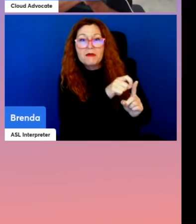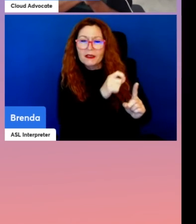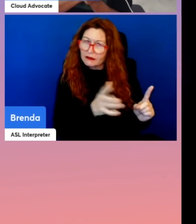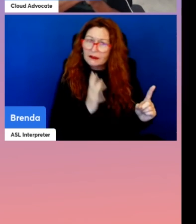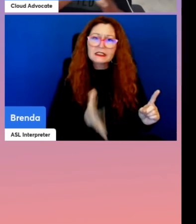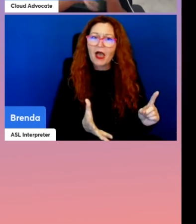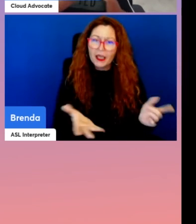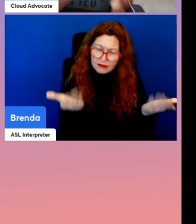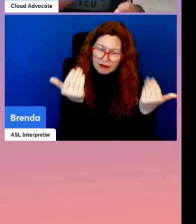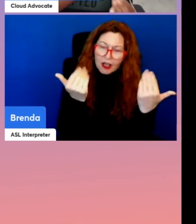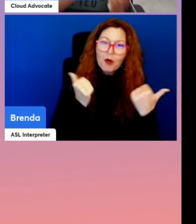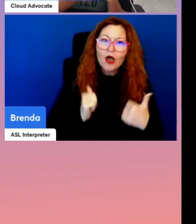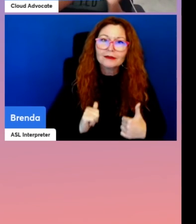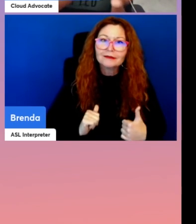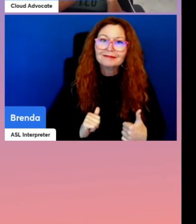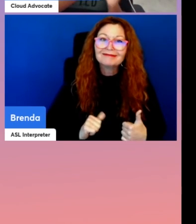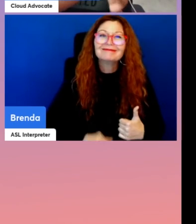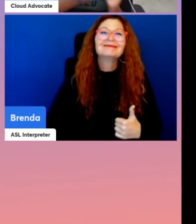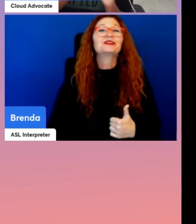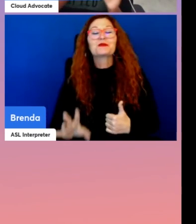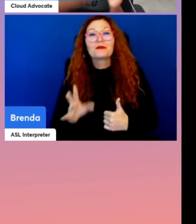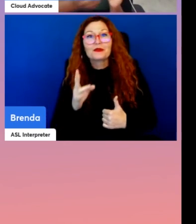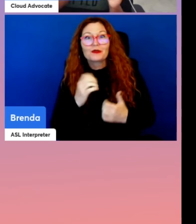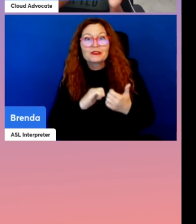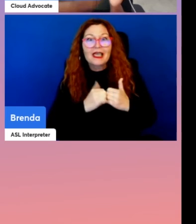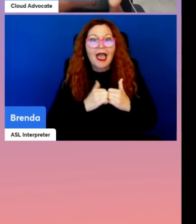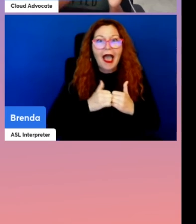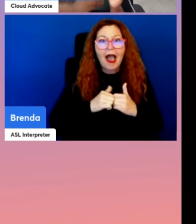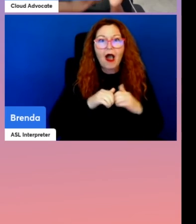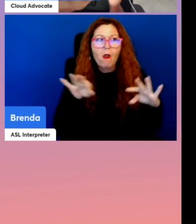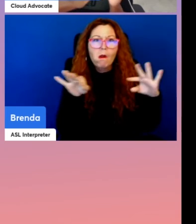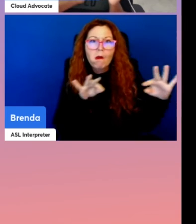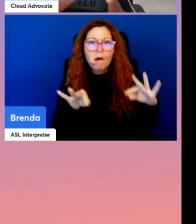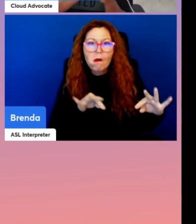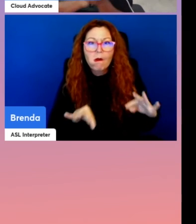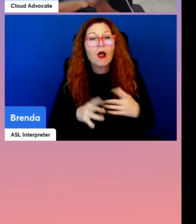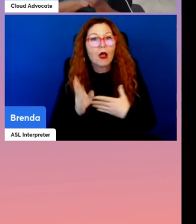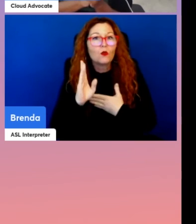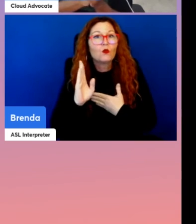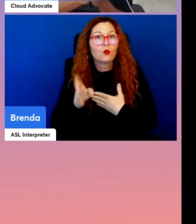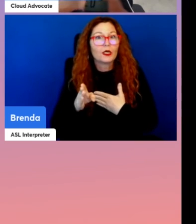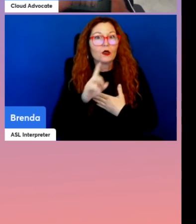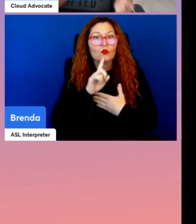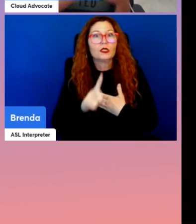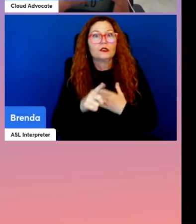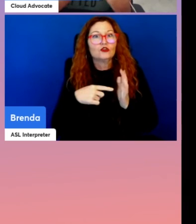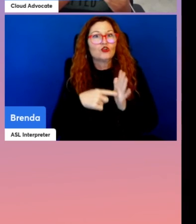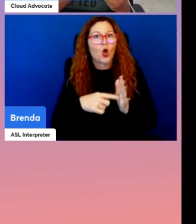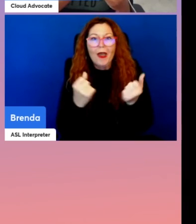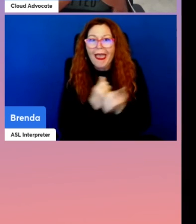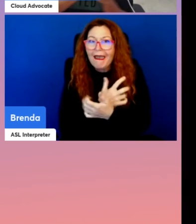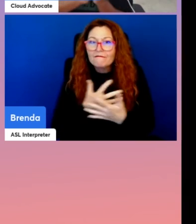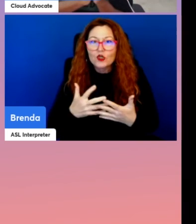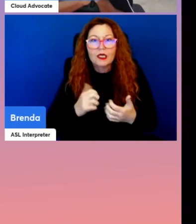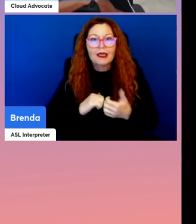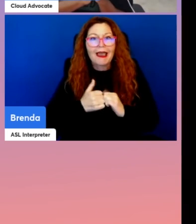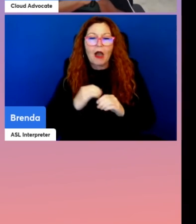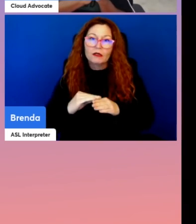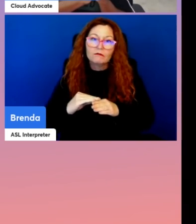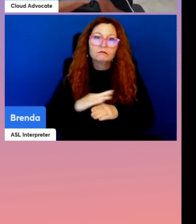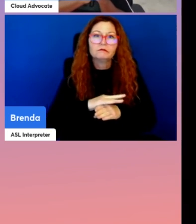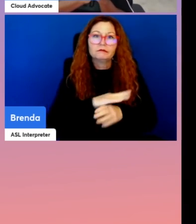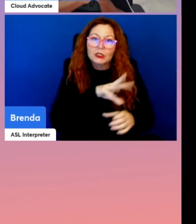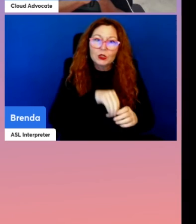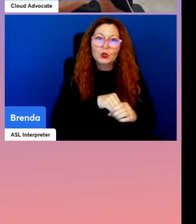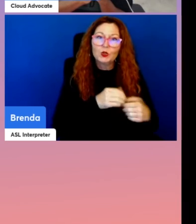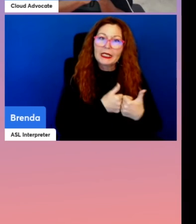You want to see behind the scenes, because I'm actually going to go really in detail behind the scenes of how I gamify different learning journeys for